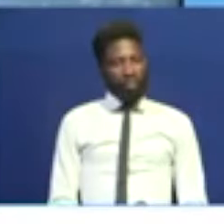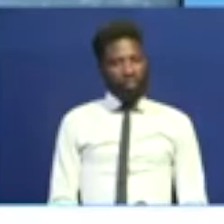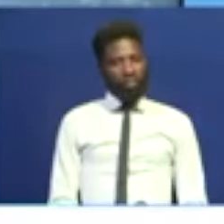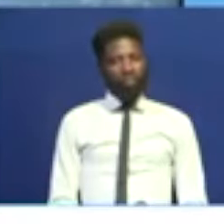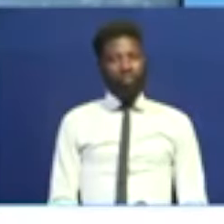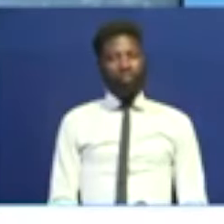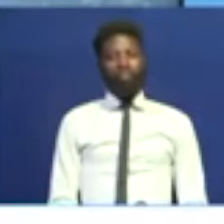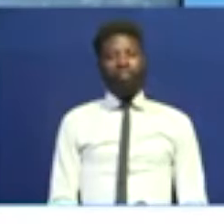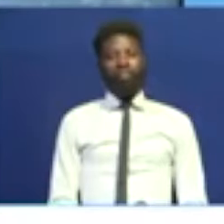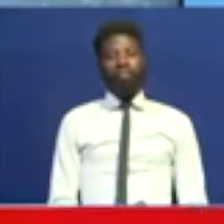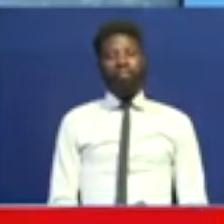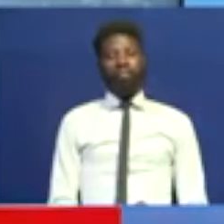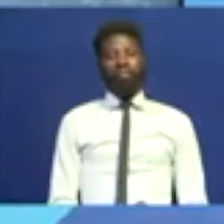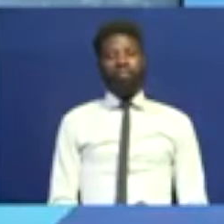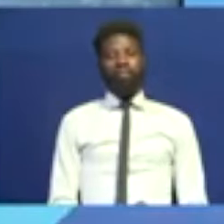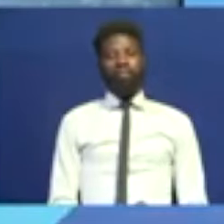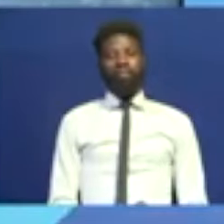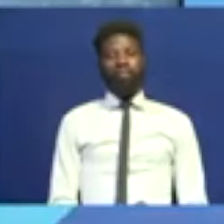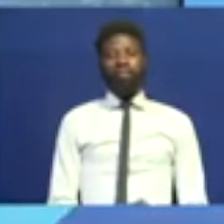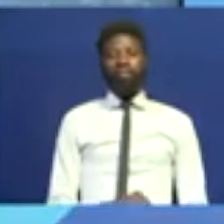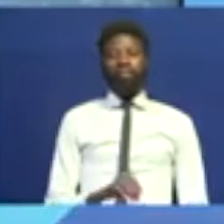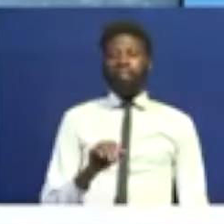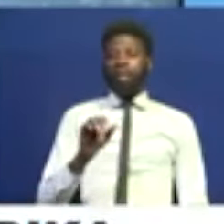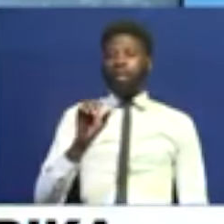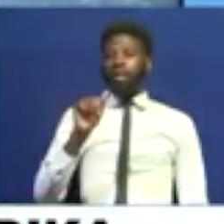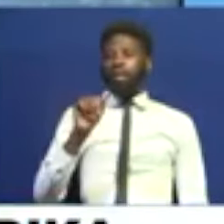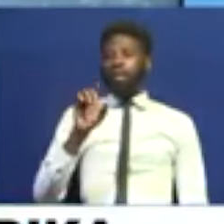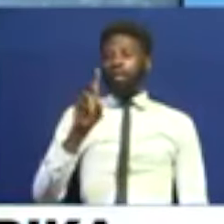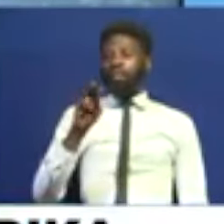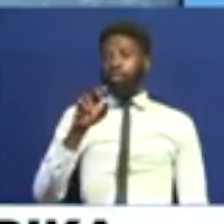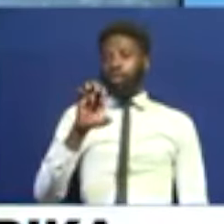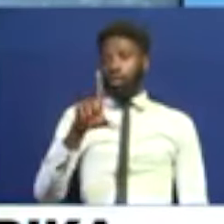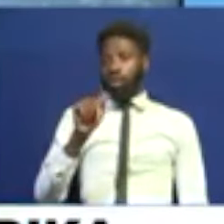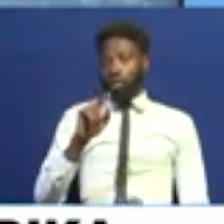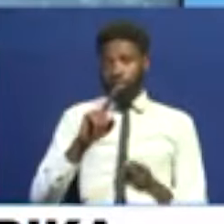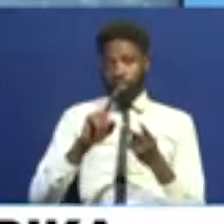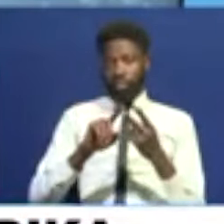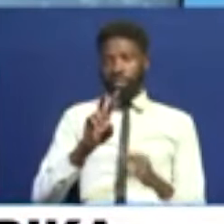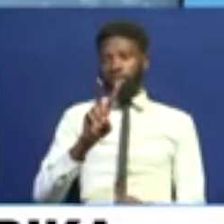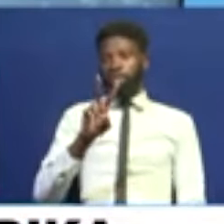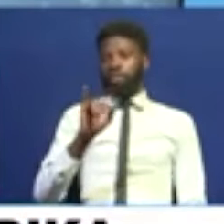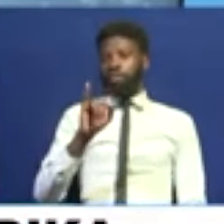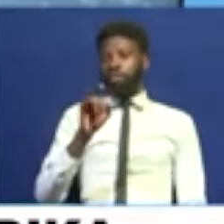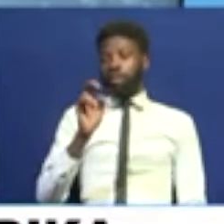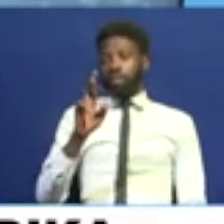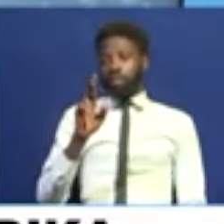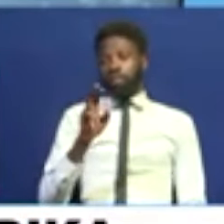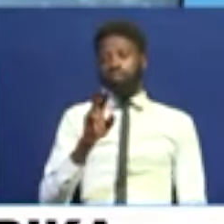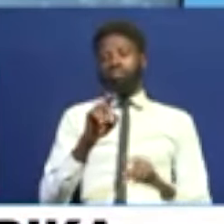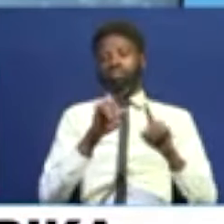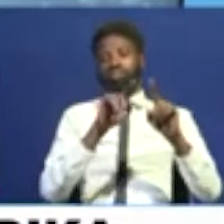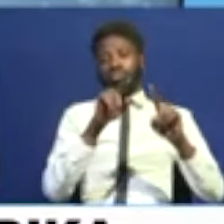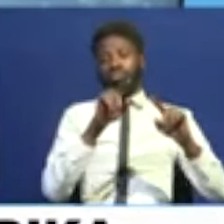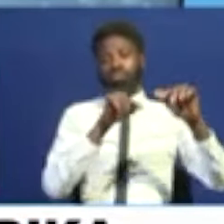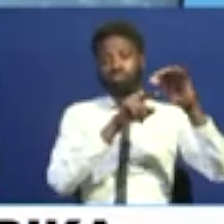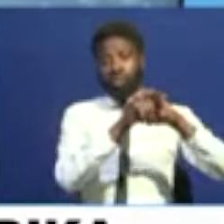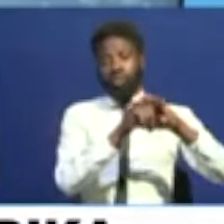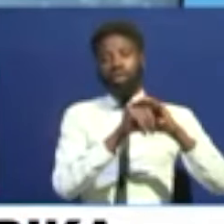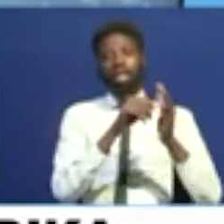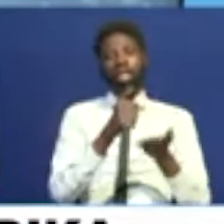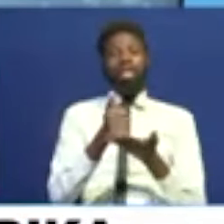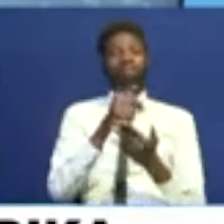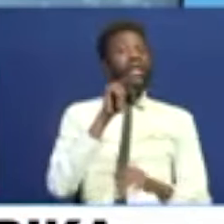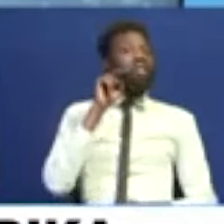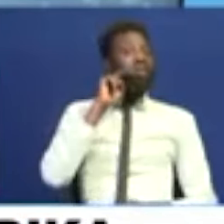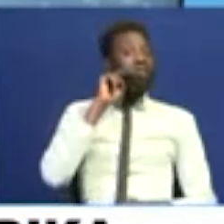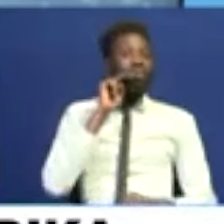Nayo mabao mawili kutoka kwa Ademola Lukman na bao la Victor Osimhen yalisaidia timu ya taifa ya Nigeria kuandikisha ushindi